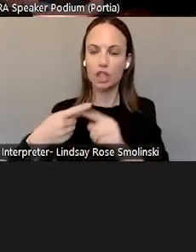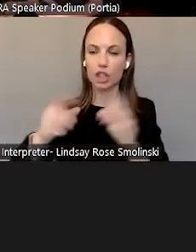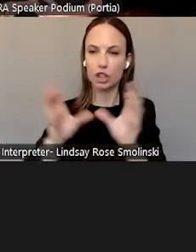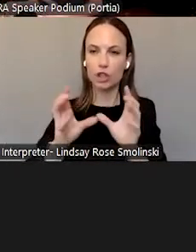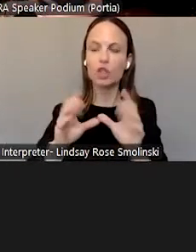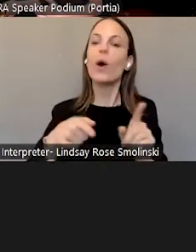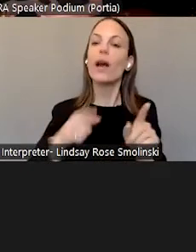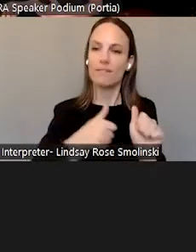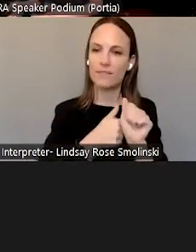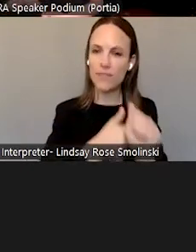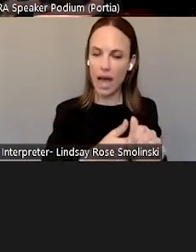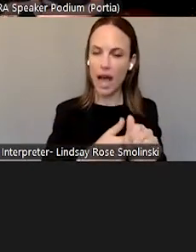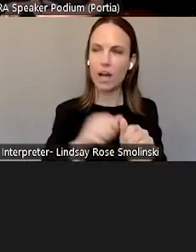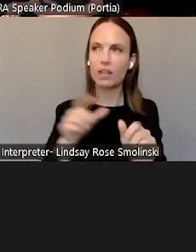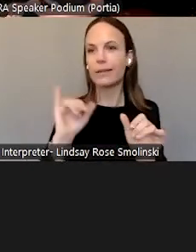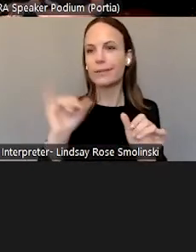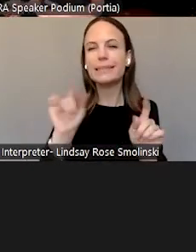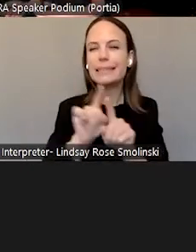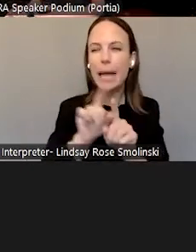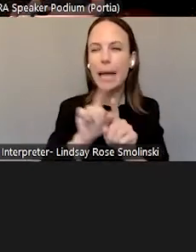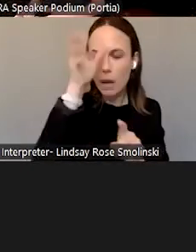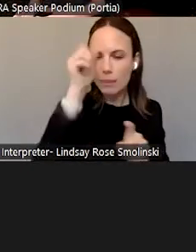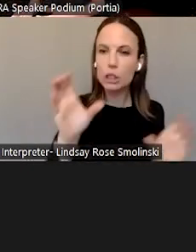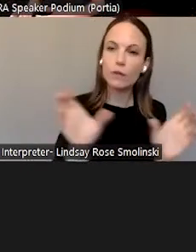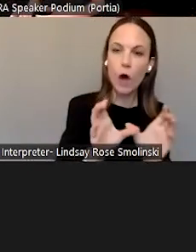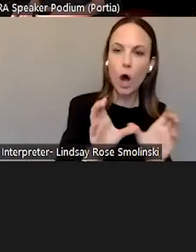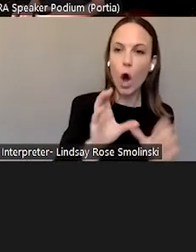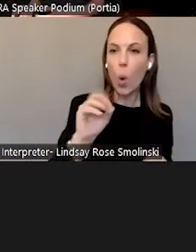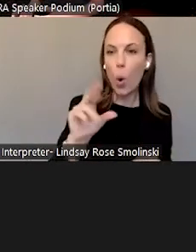they're certified organic or certified non-GMO.